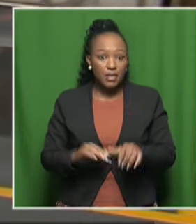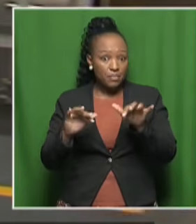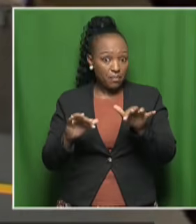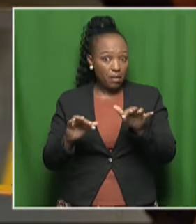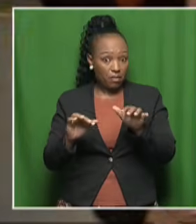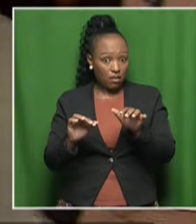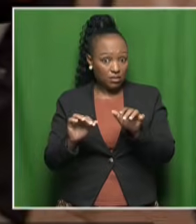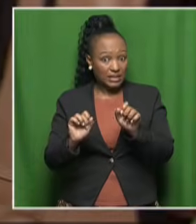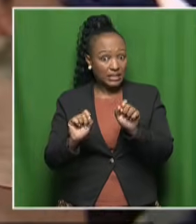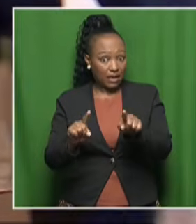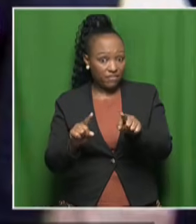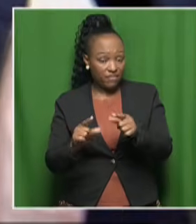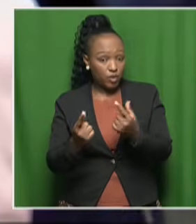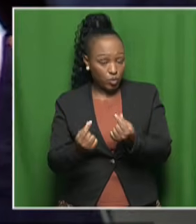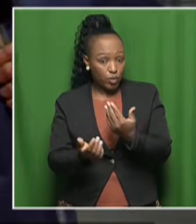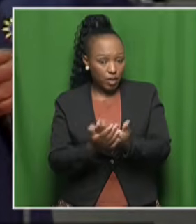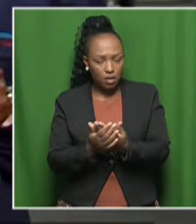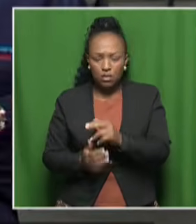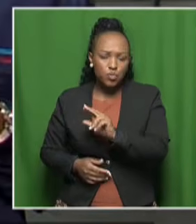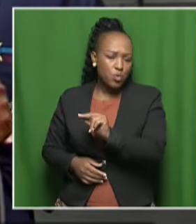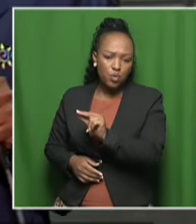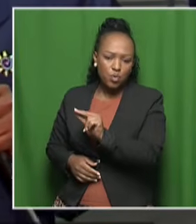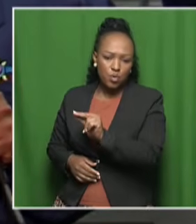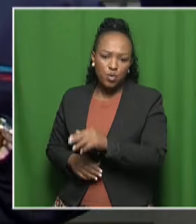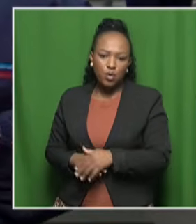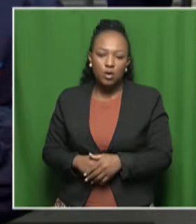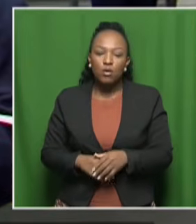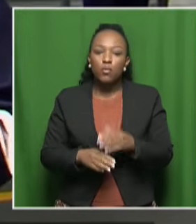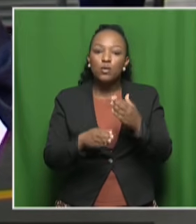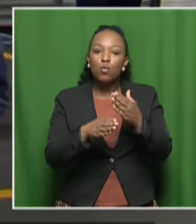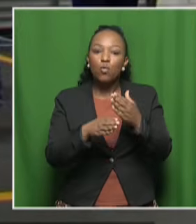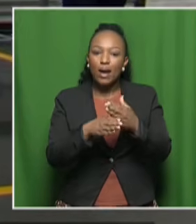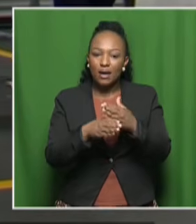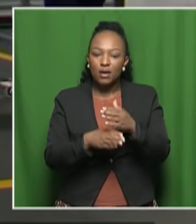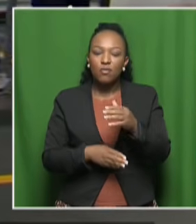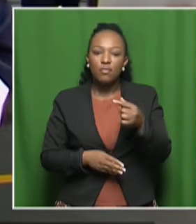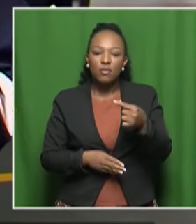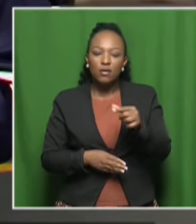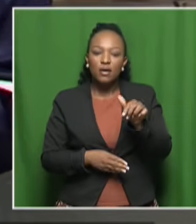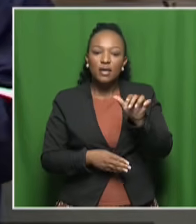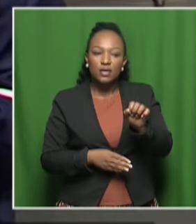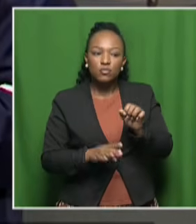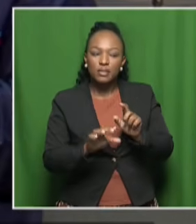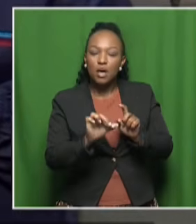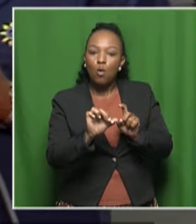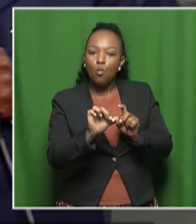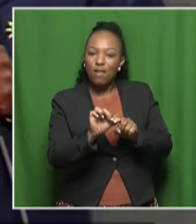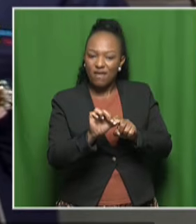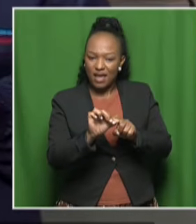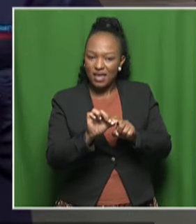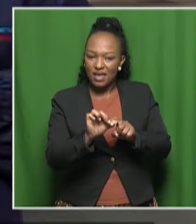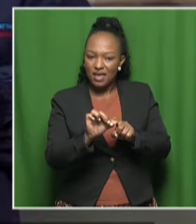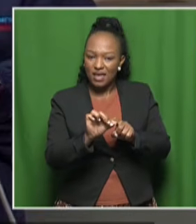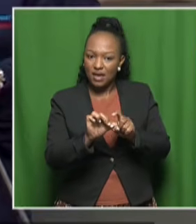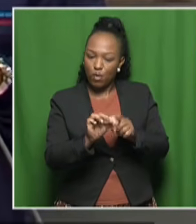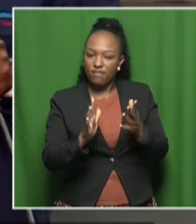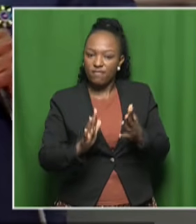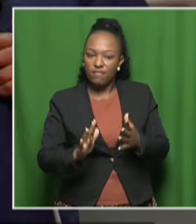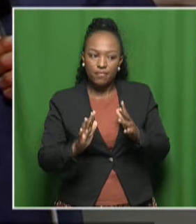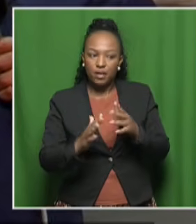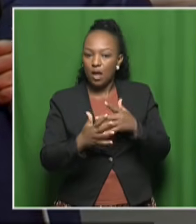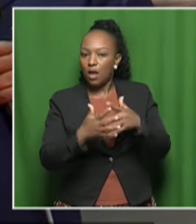No. Actually, when you work with gases, you must be a qualified gas practitioner. So you can't just work